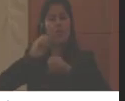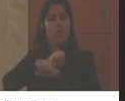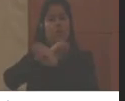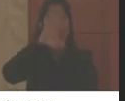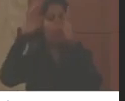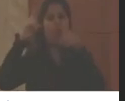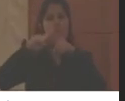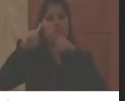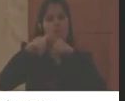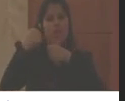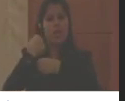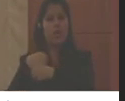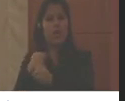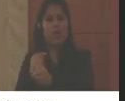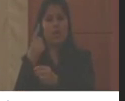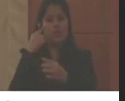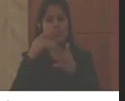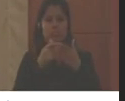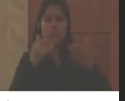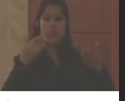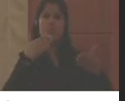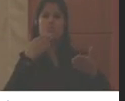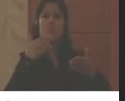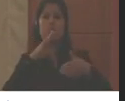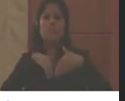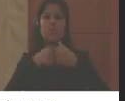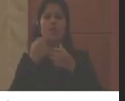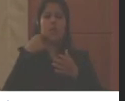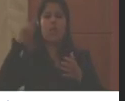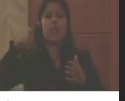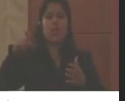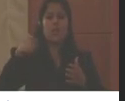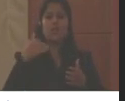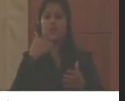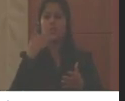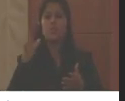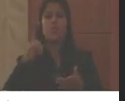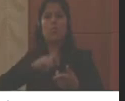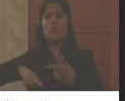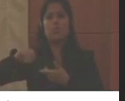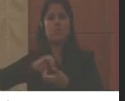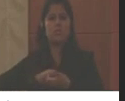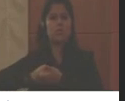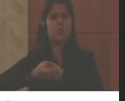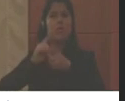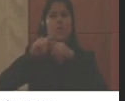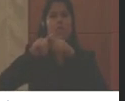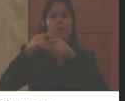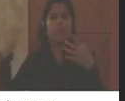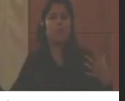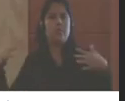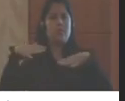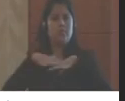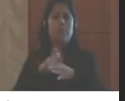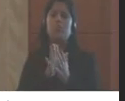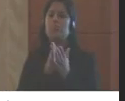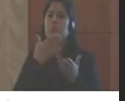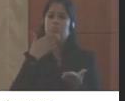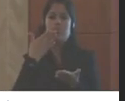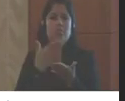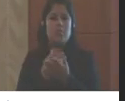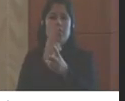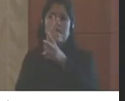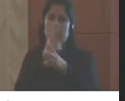defined of actions and measures in case